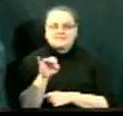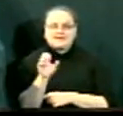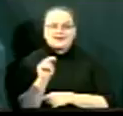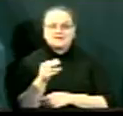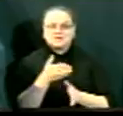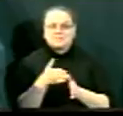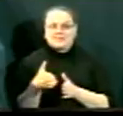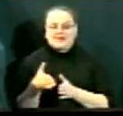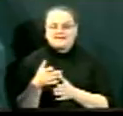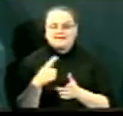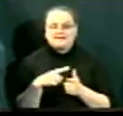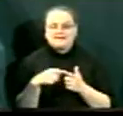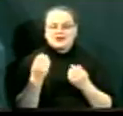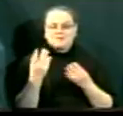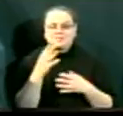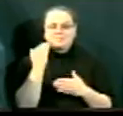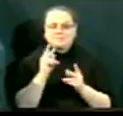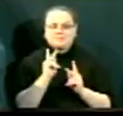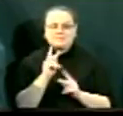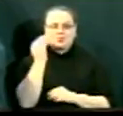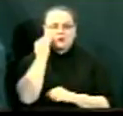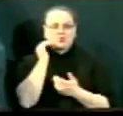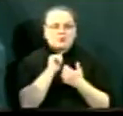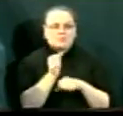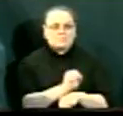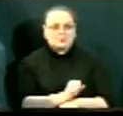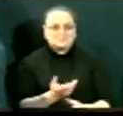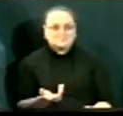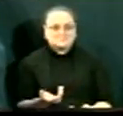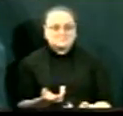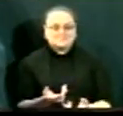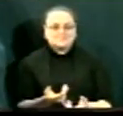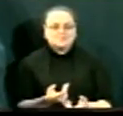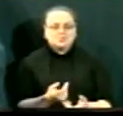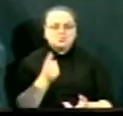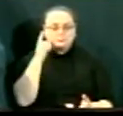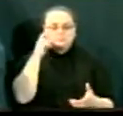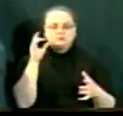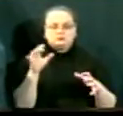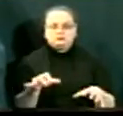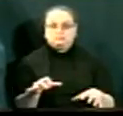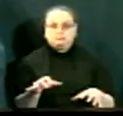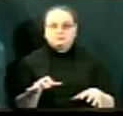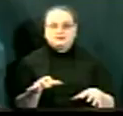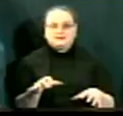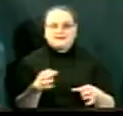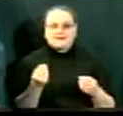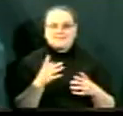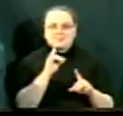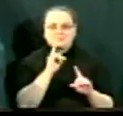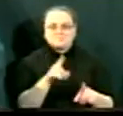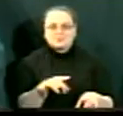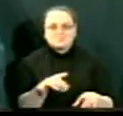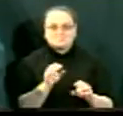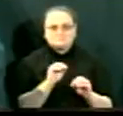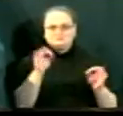plan, and how many people know how that works? And you would be stunned by the amount of responses that no one has an idea of how